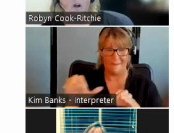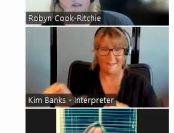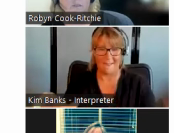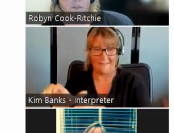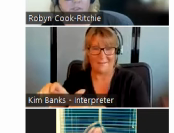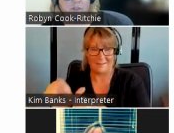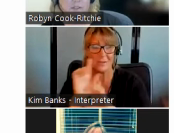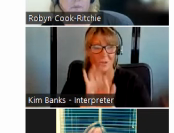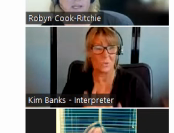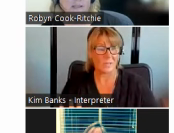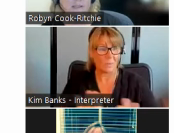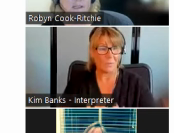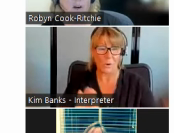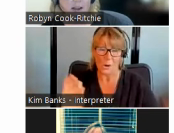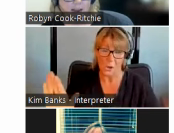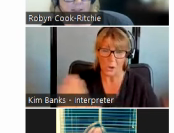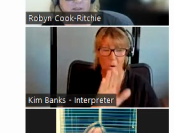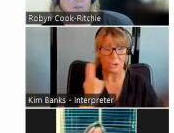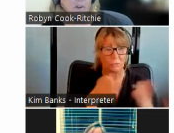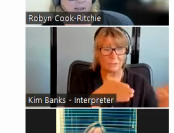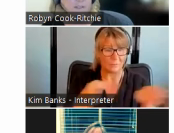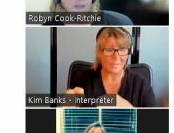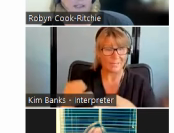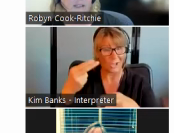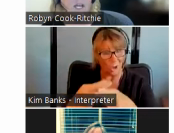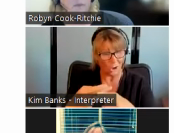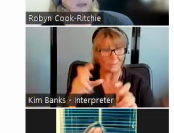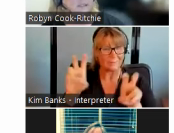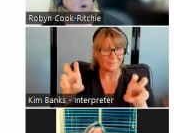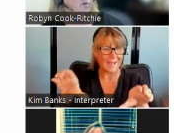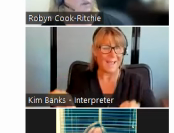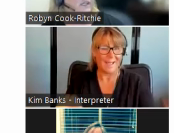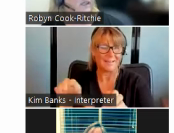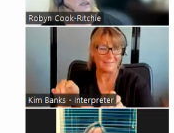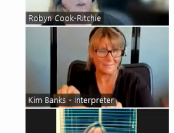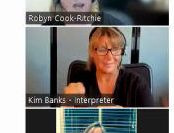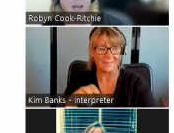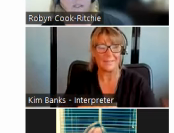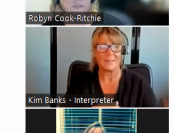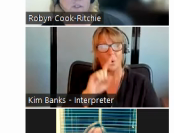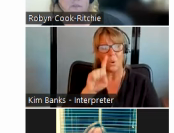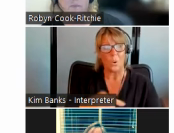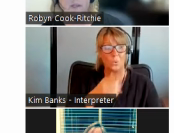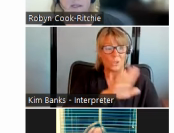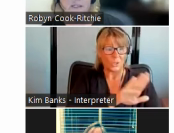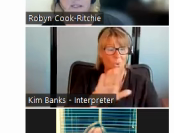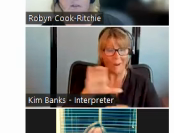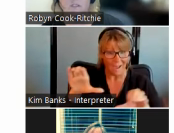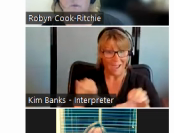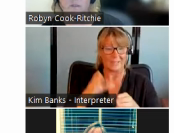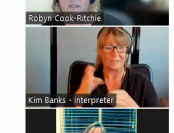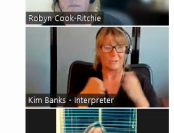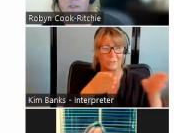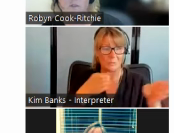that all of your service plans are active or activated, because only your active service plans